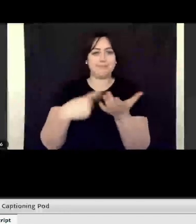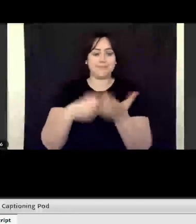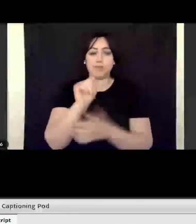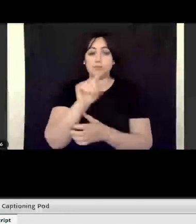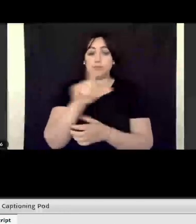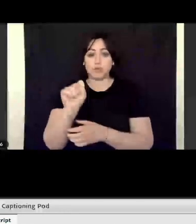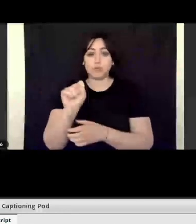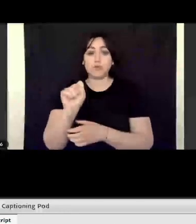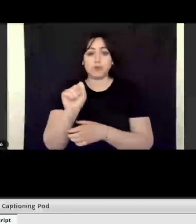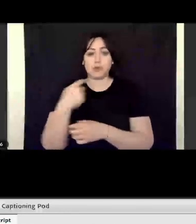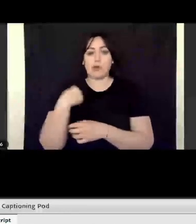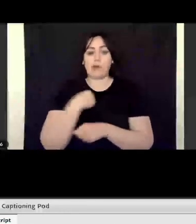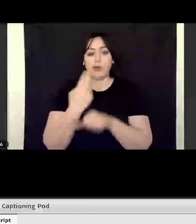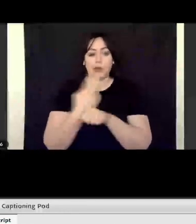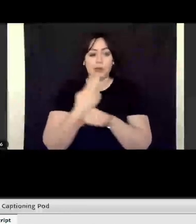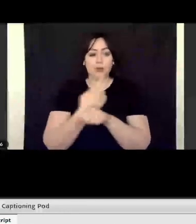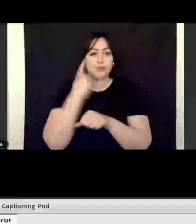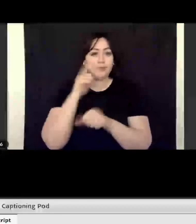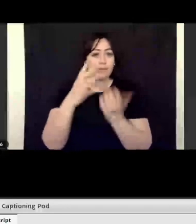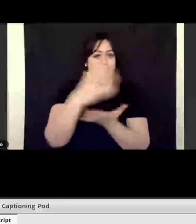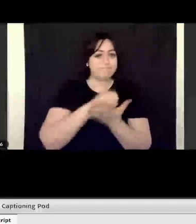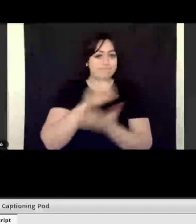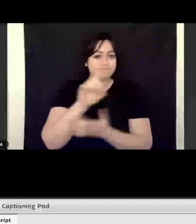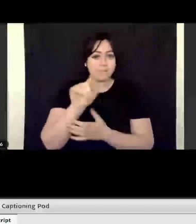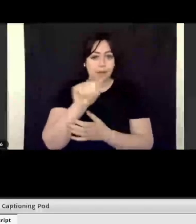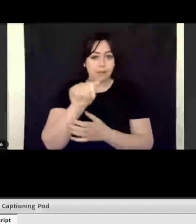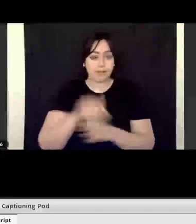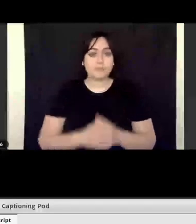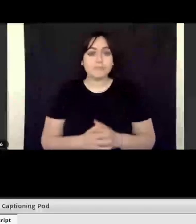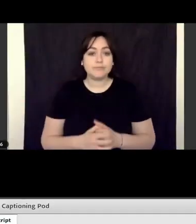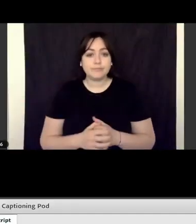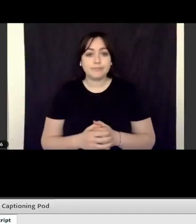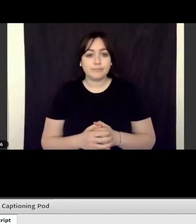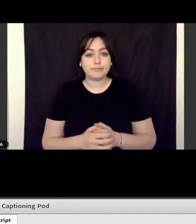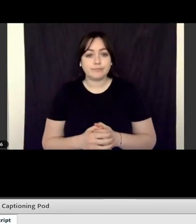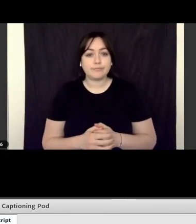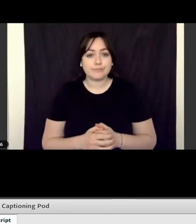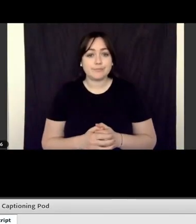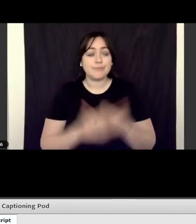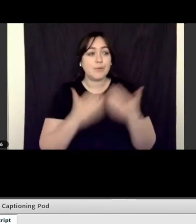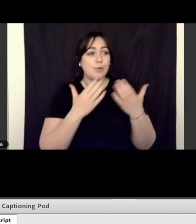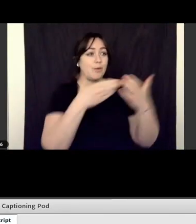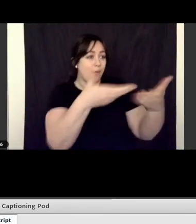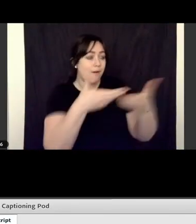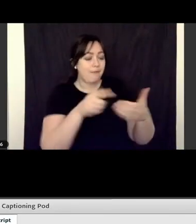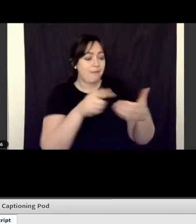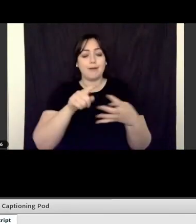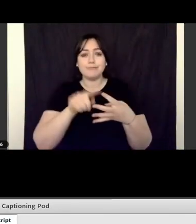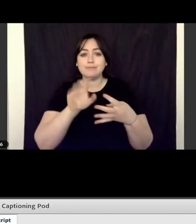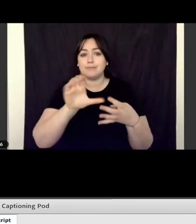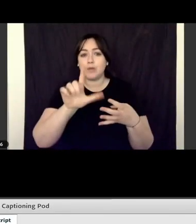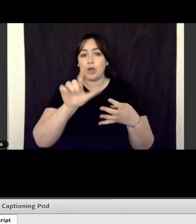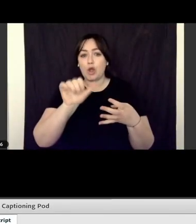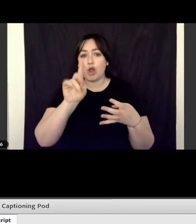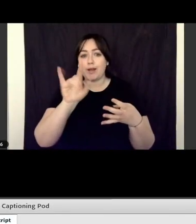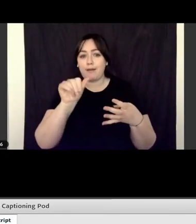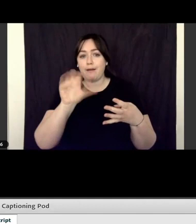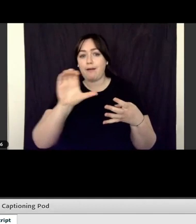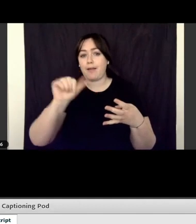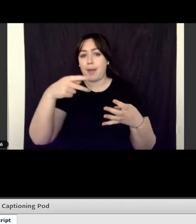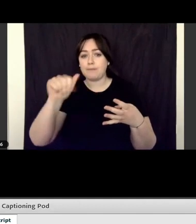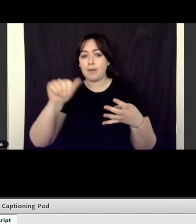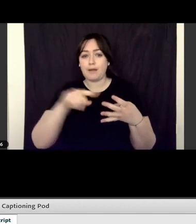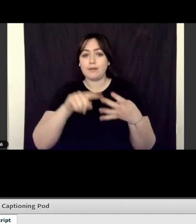we are collecting data. And so I welcome Claudia Kappa, Michael